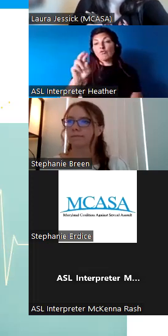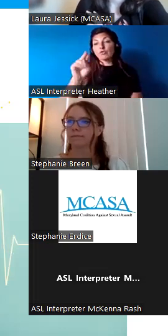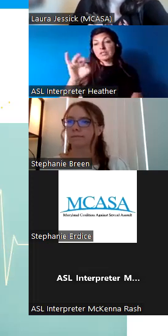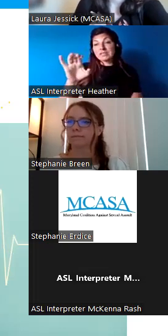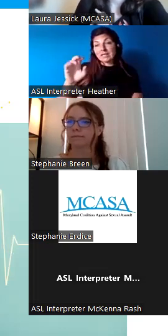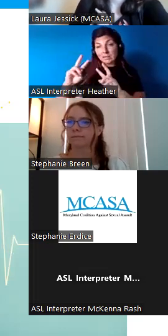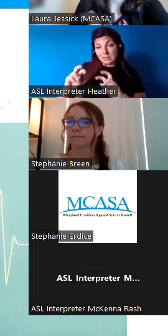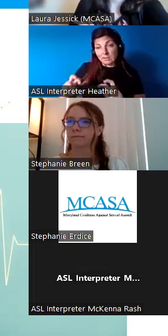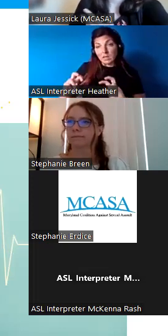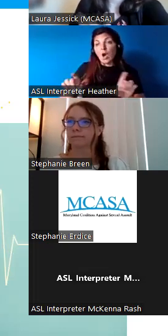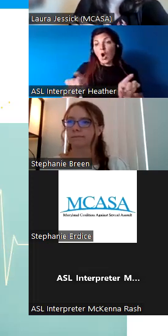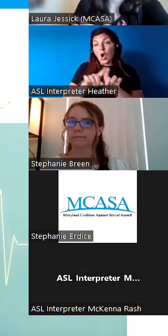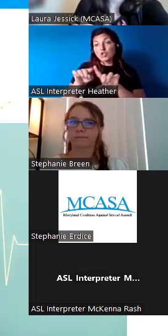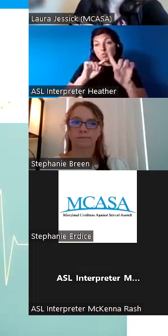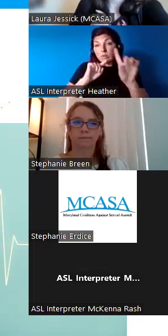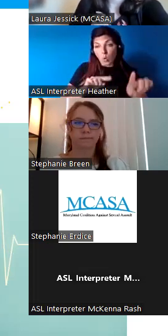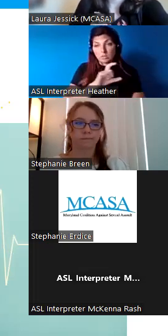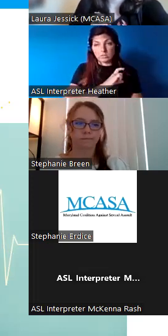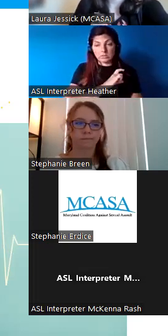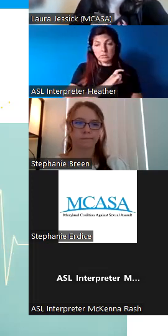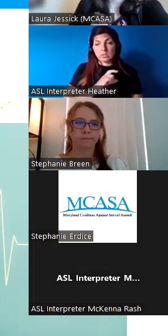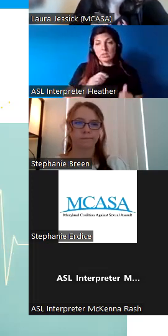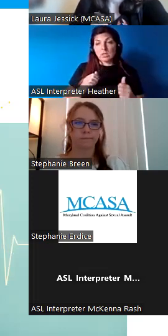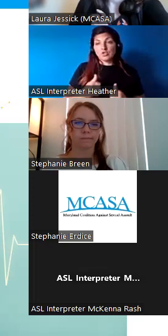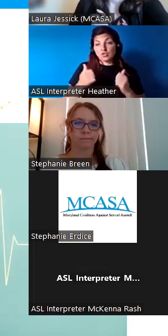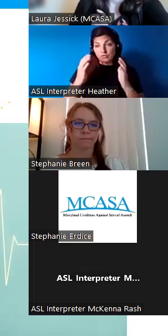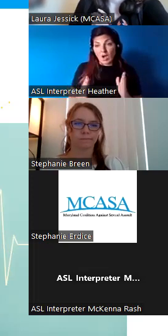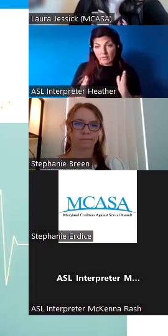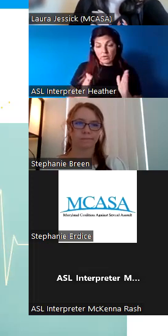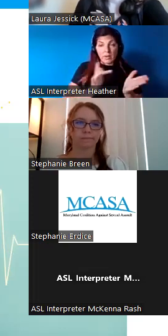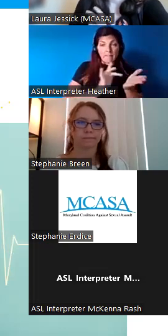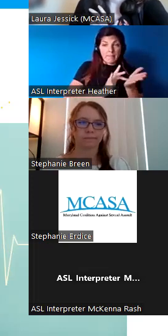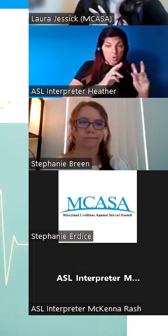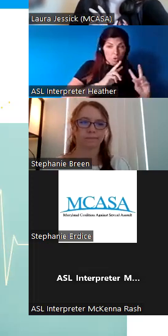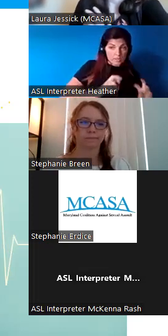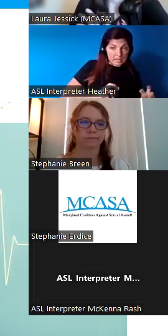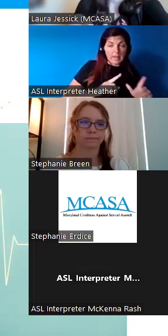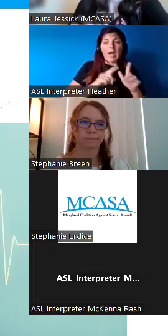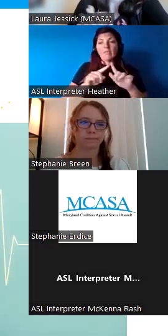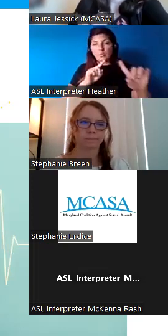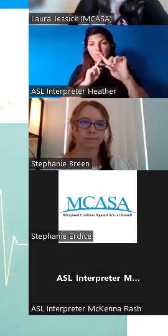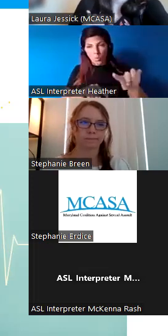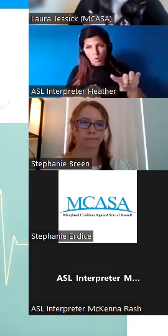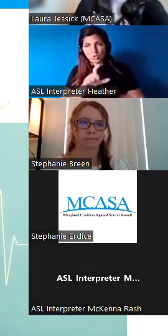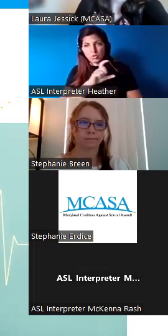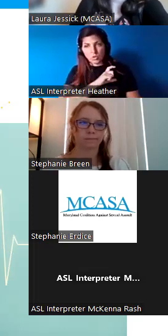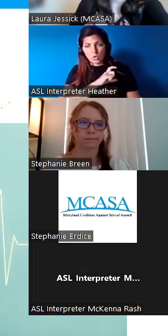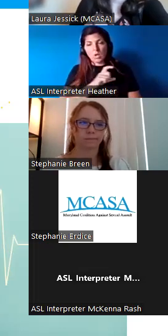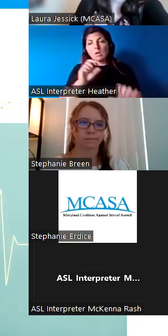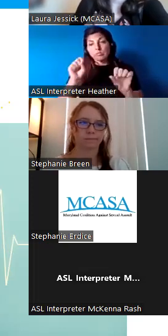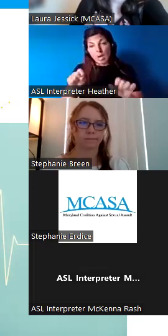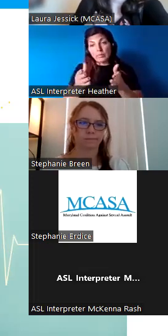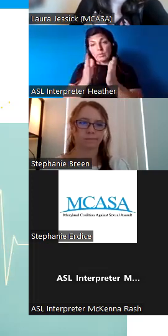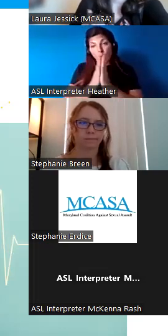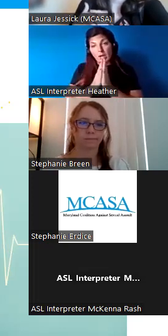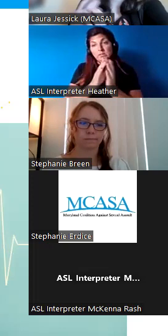So for this option, the survivor is choosing to report to law enforcement, and they will likely have to or be requested to meet and speak